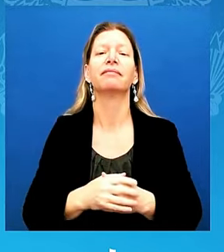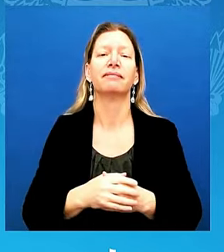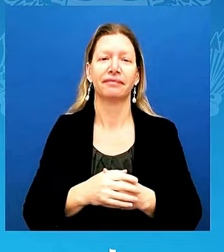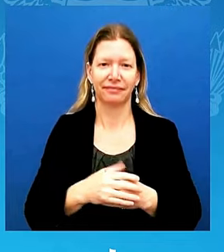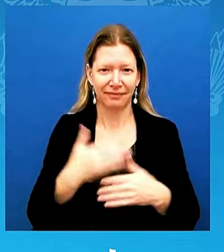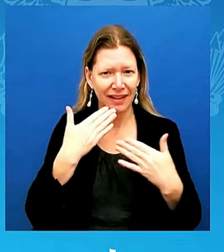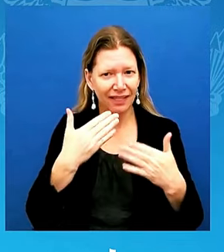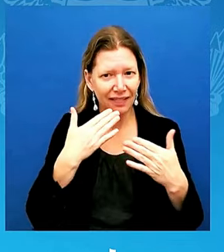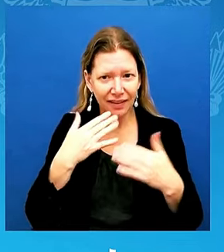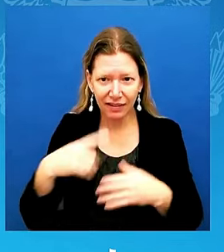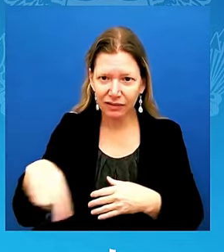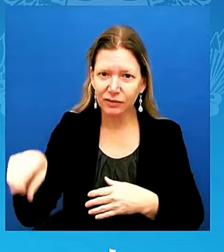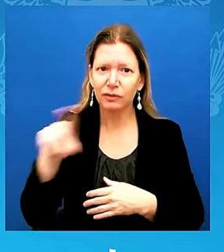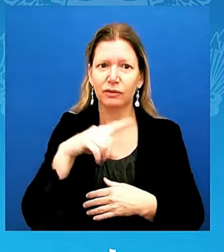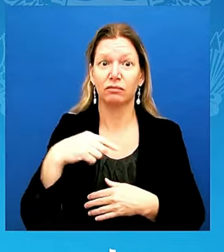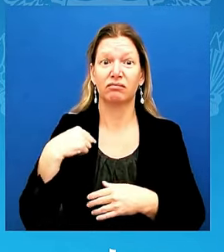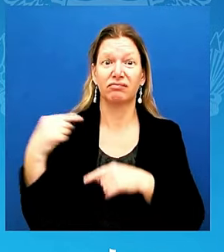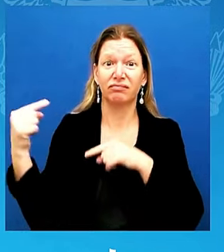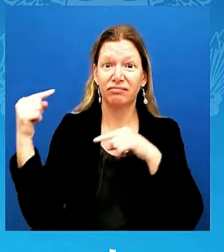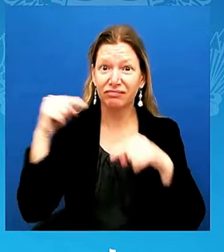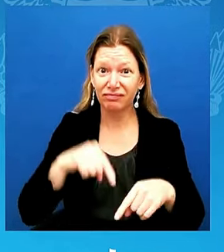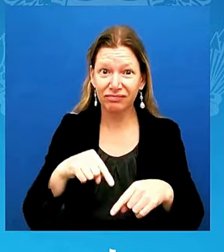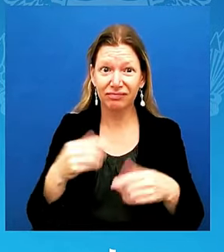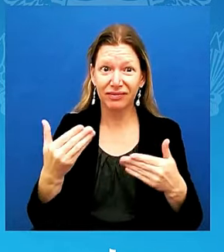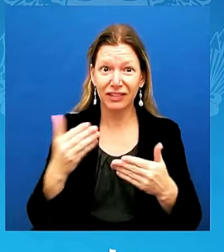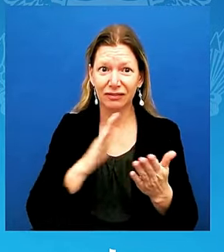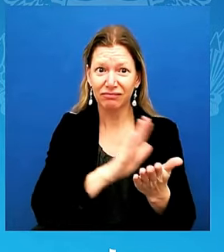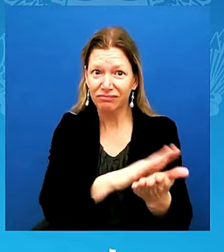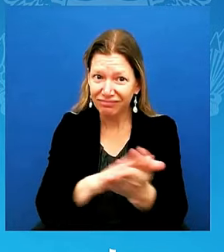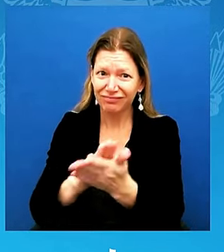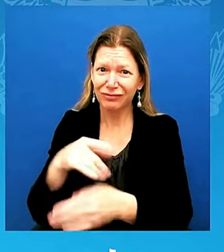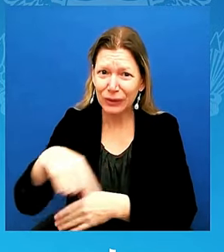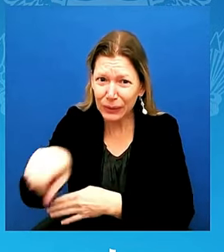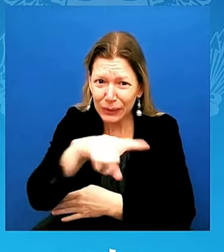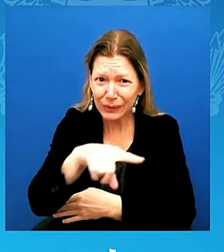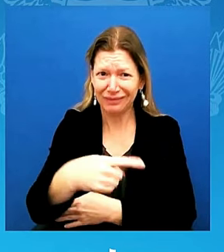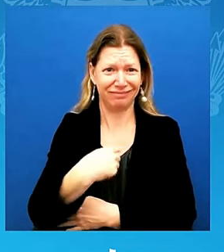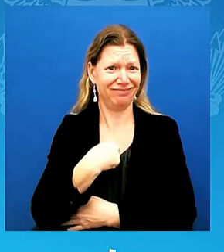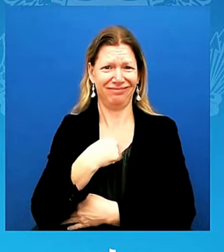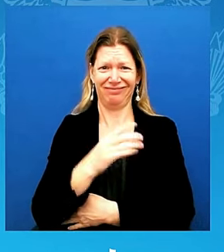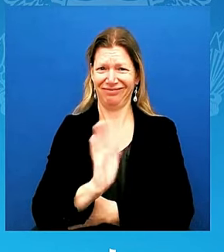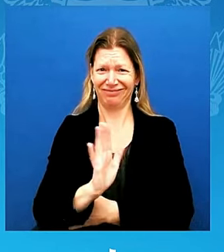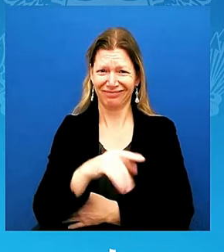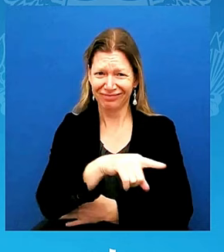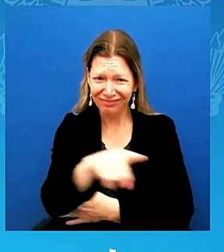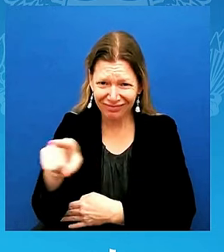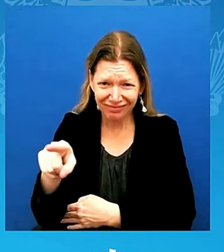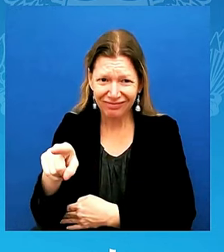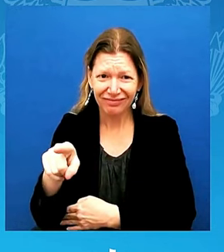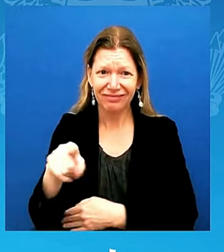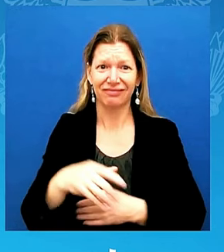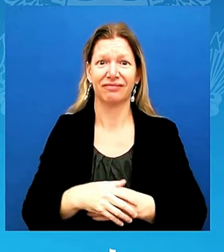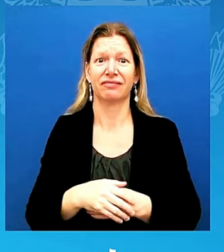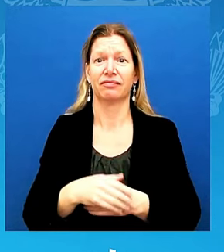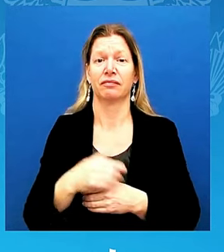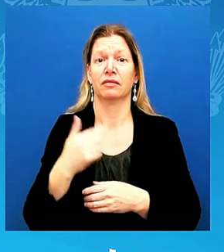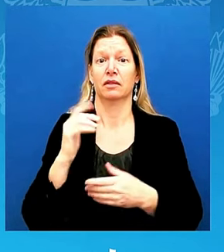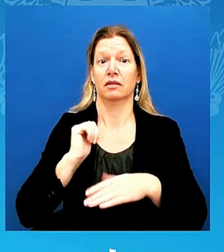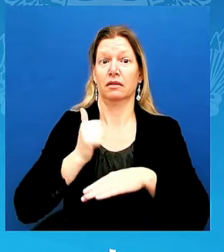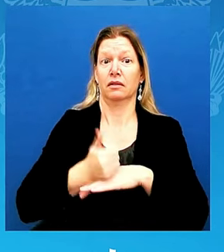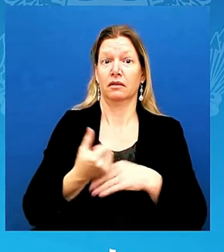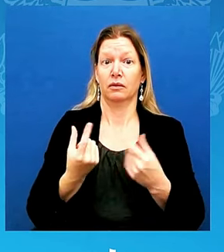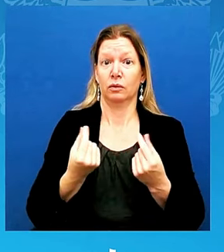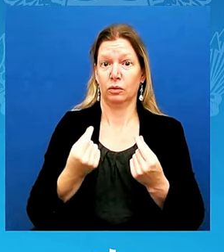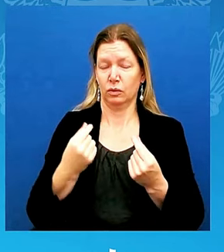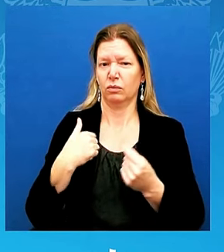to applaud you. So, and then, but the way we have apparently set this up is I'm going to speak to the press, and I'm sorry, I'm going to have my back to you for a moment, but